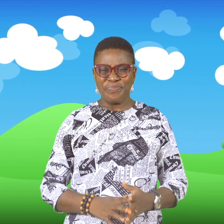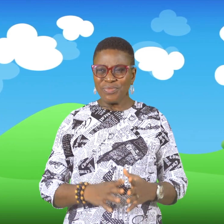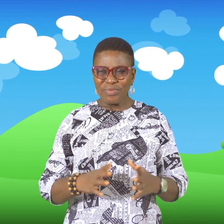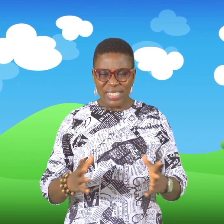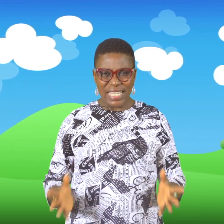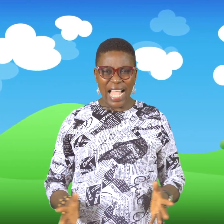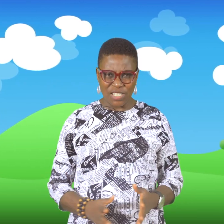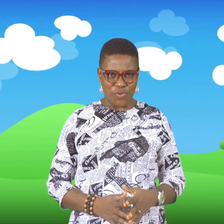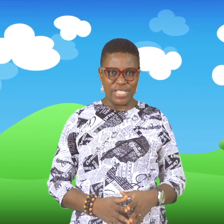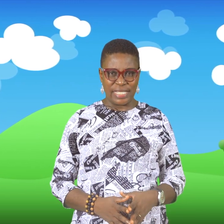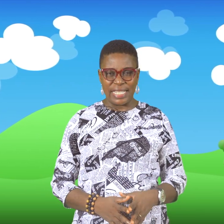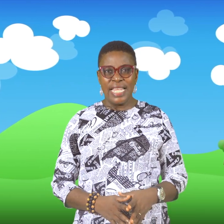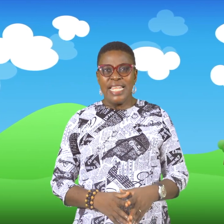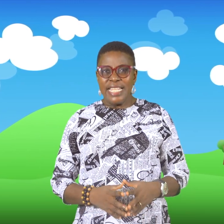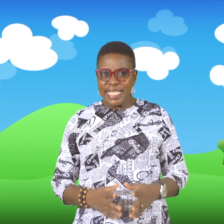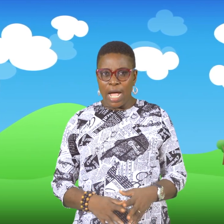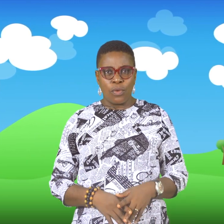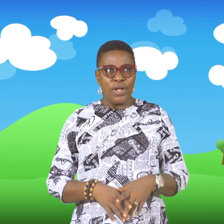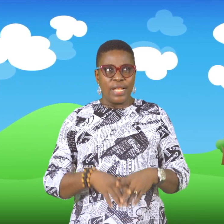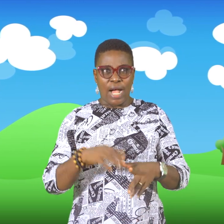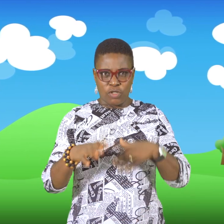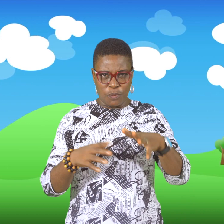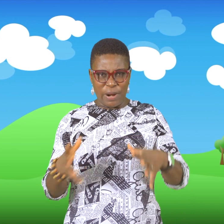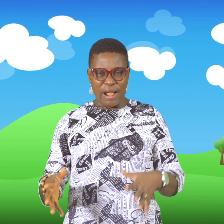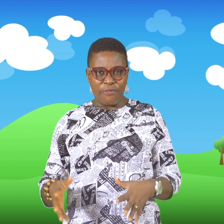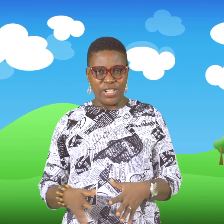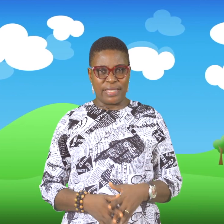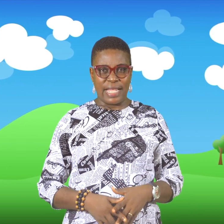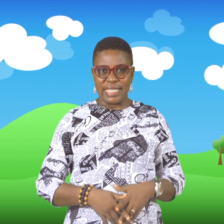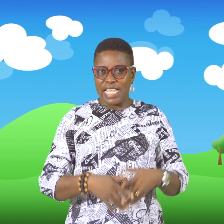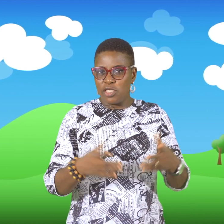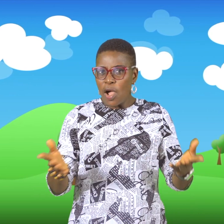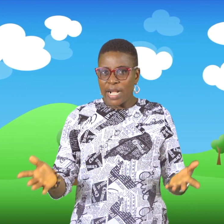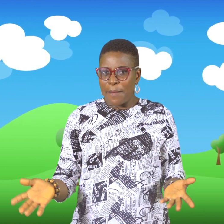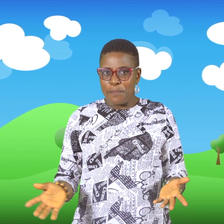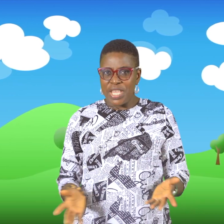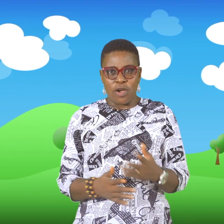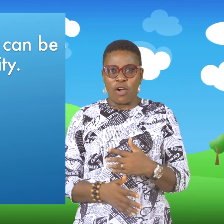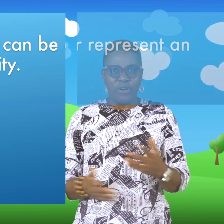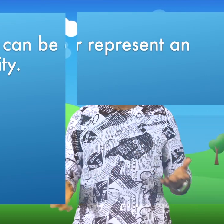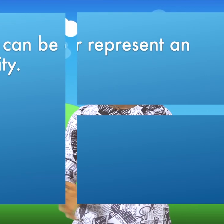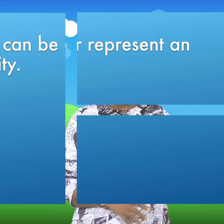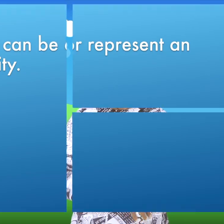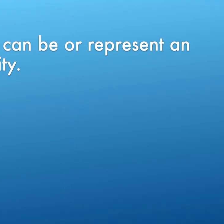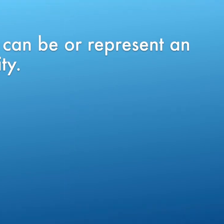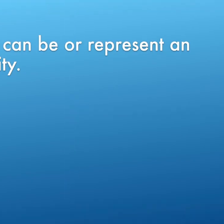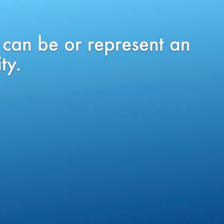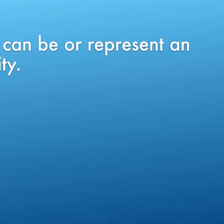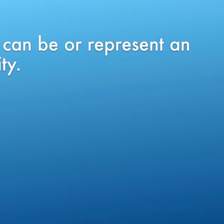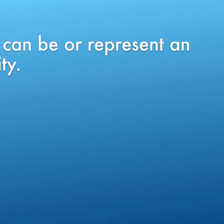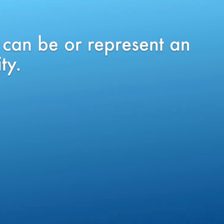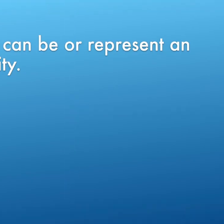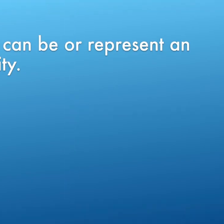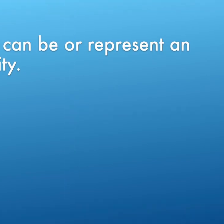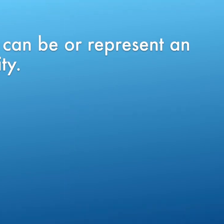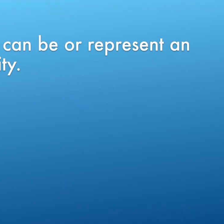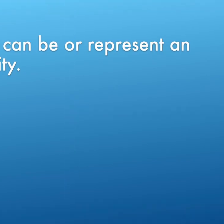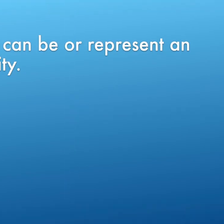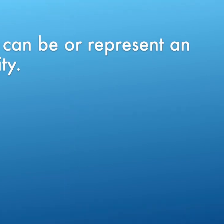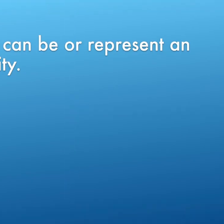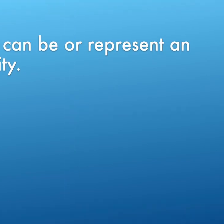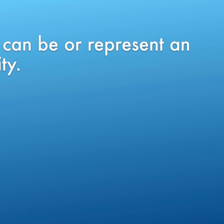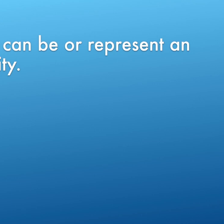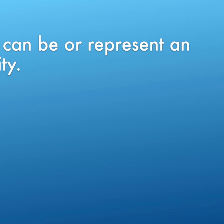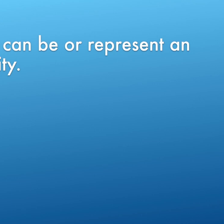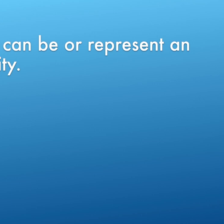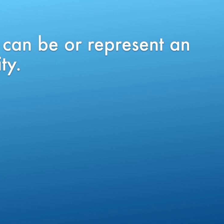us as Christians. Now, I'll just paraphrase that. A door can be or represent an opportunity. Yes, a